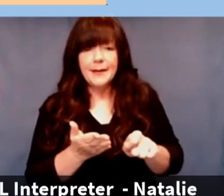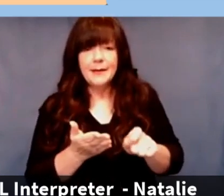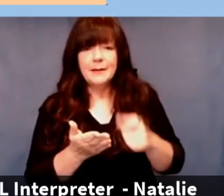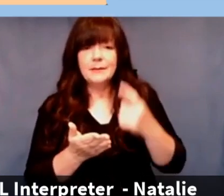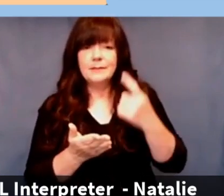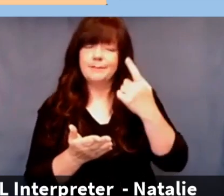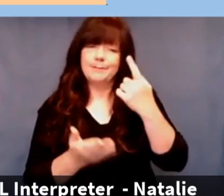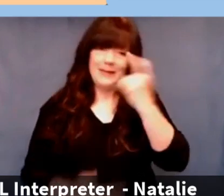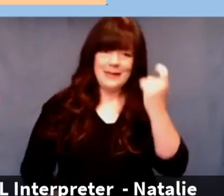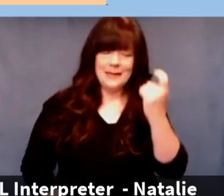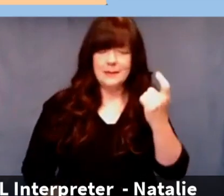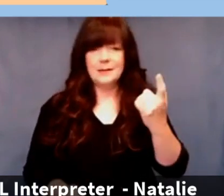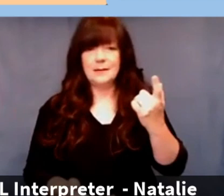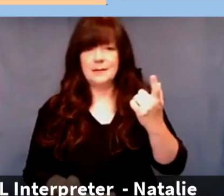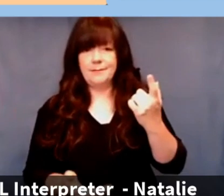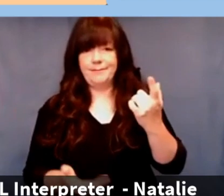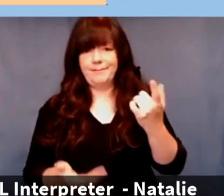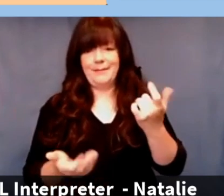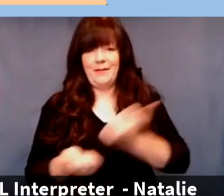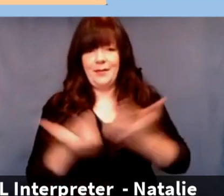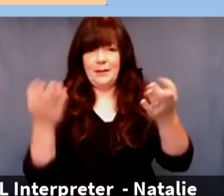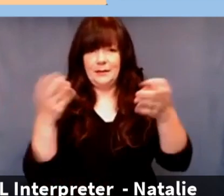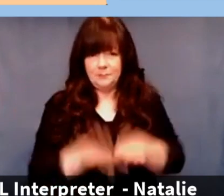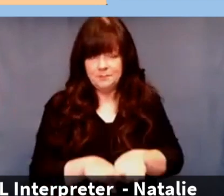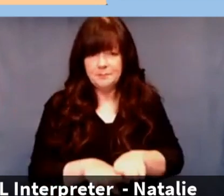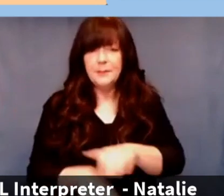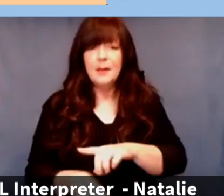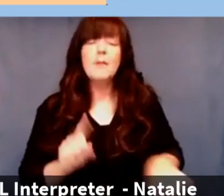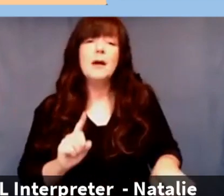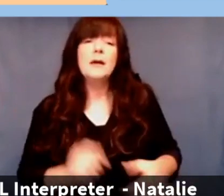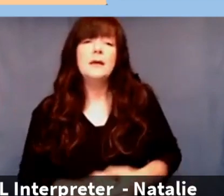for that. But it was definitely,